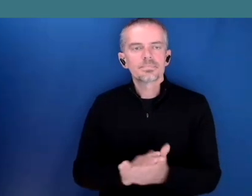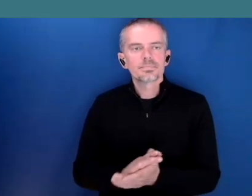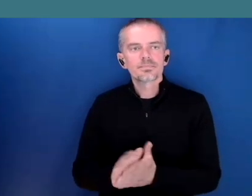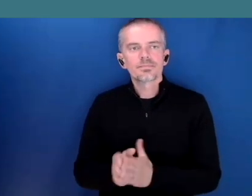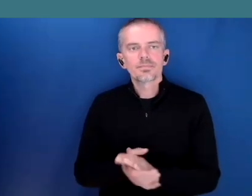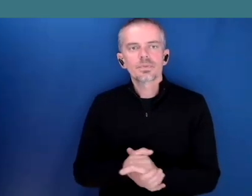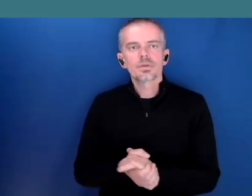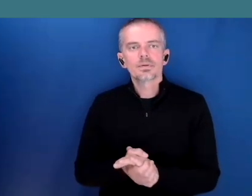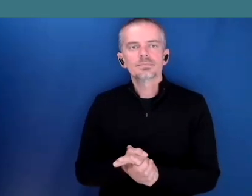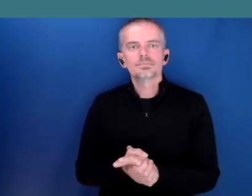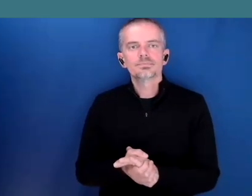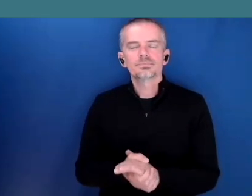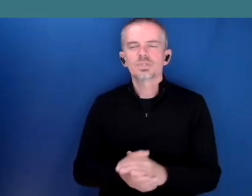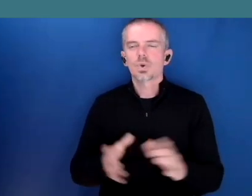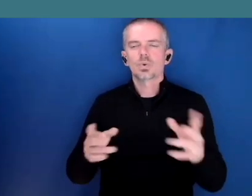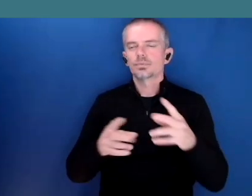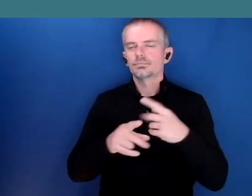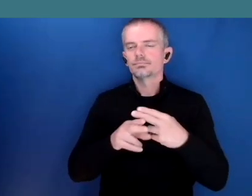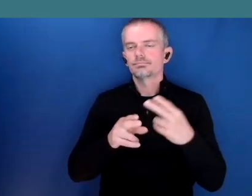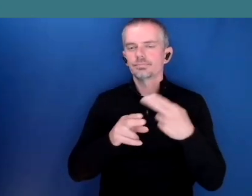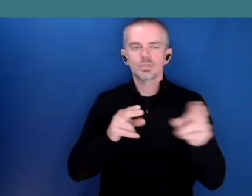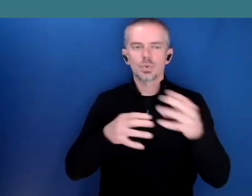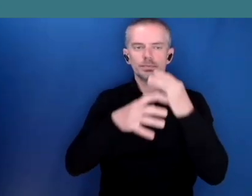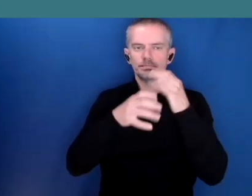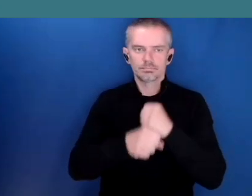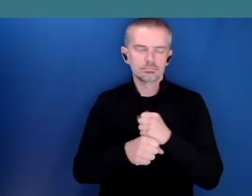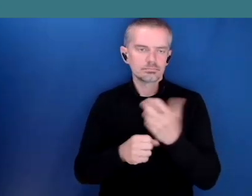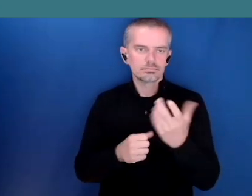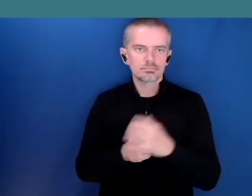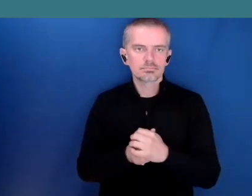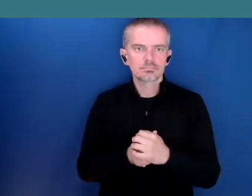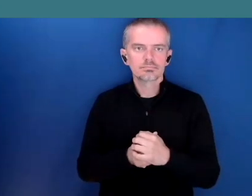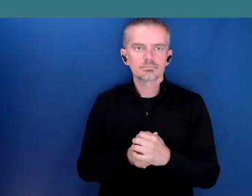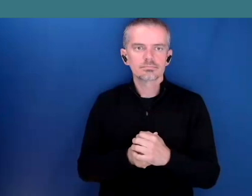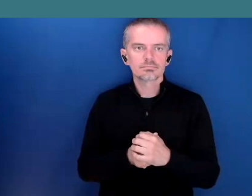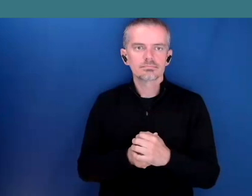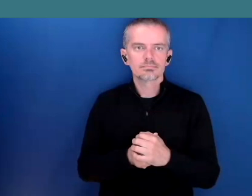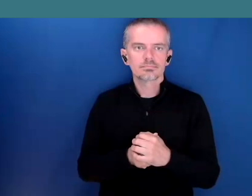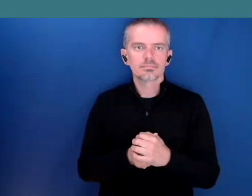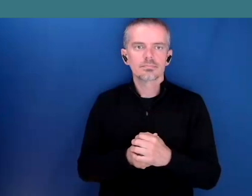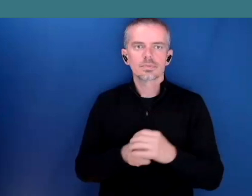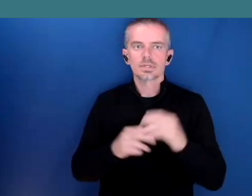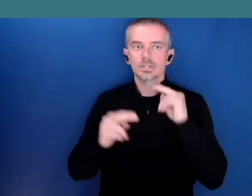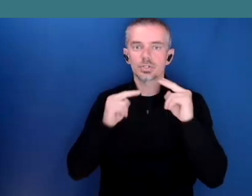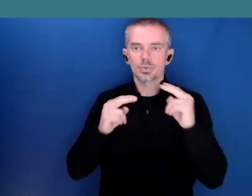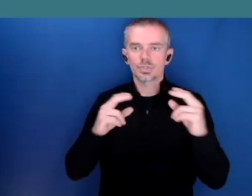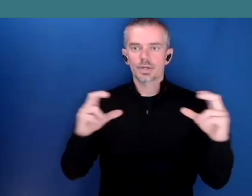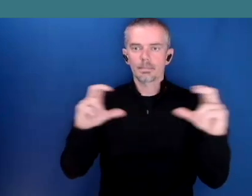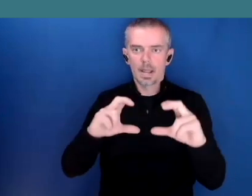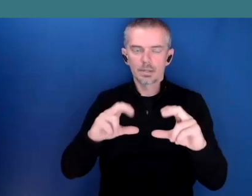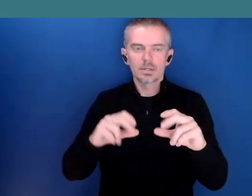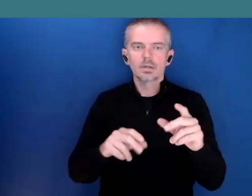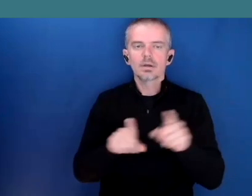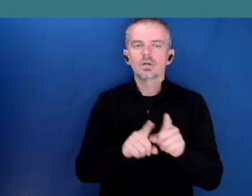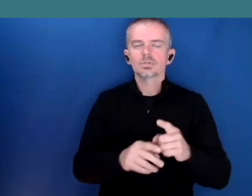Just a quick overview. We'll get down to the basics. So what negotiating match, this is also known as cost